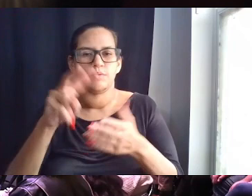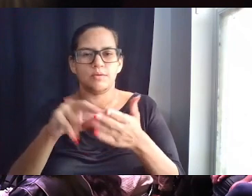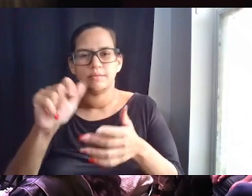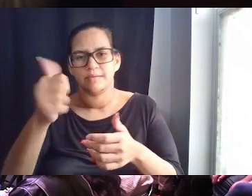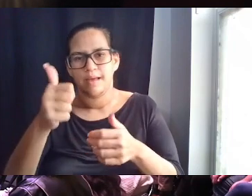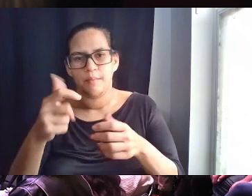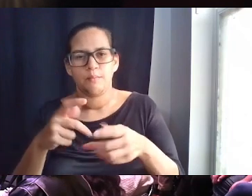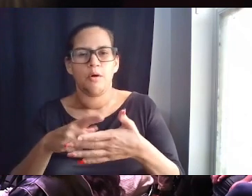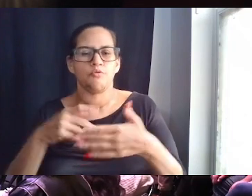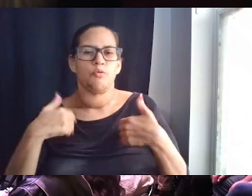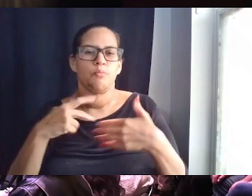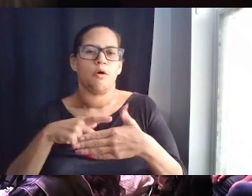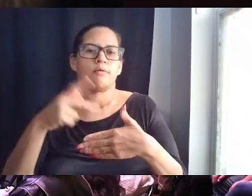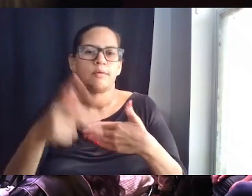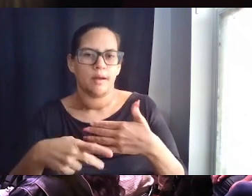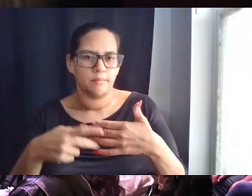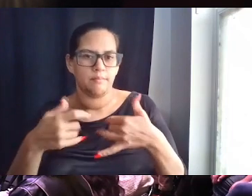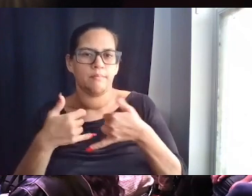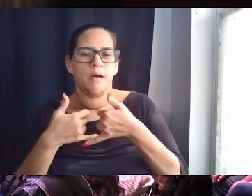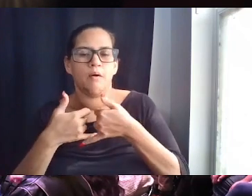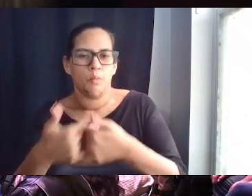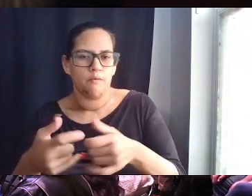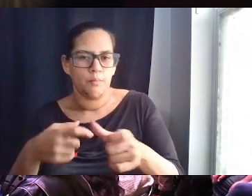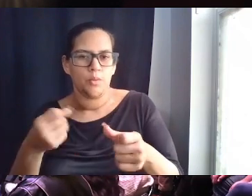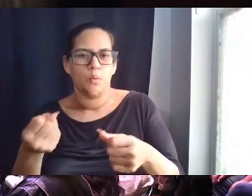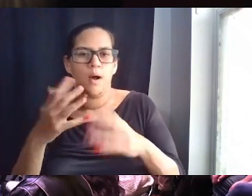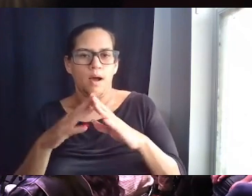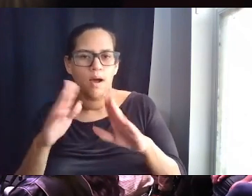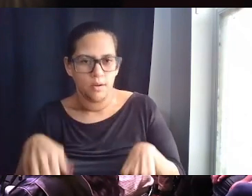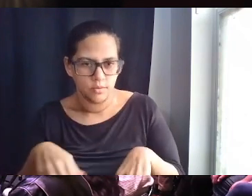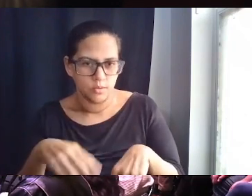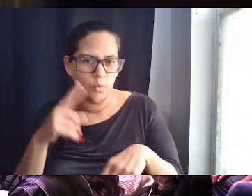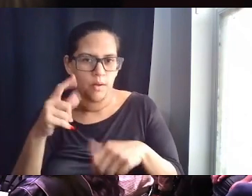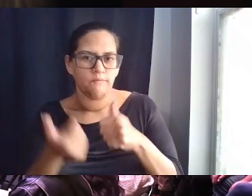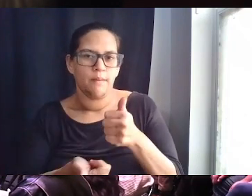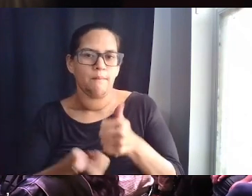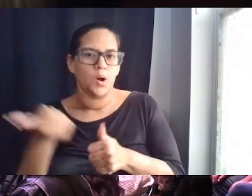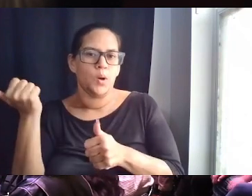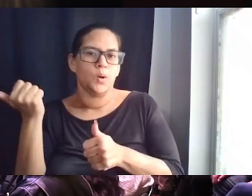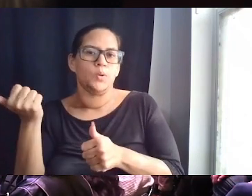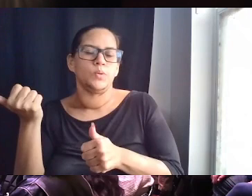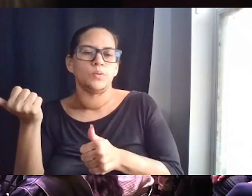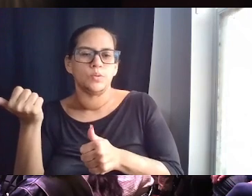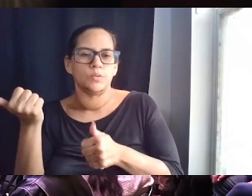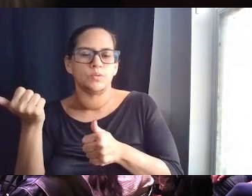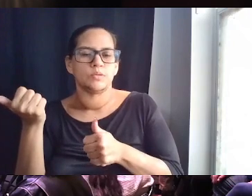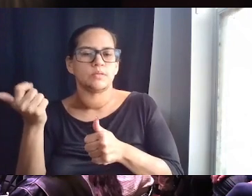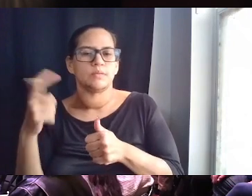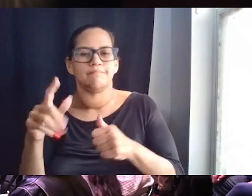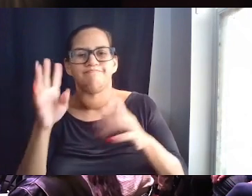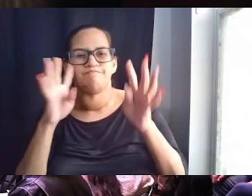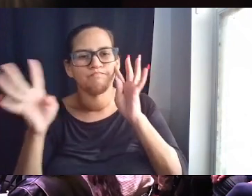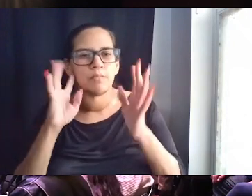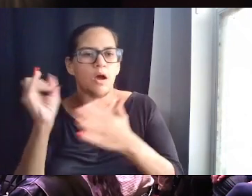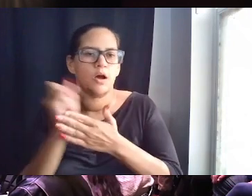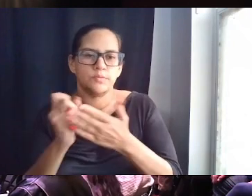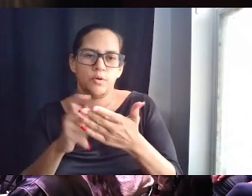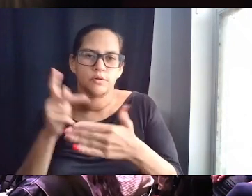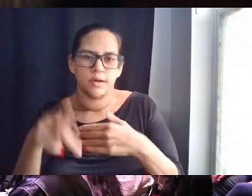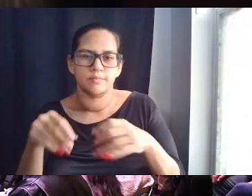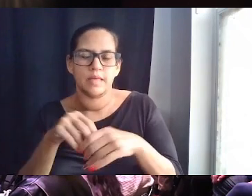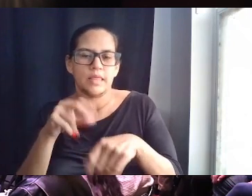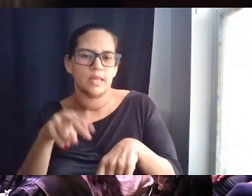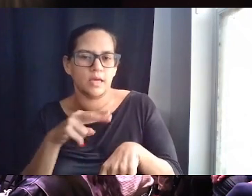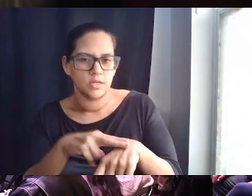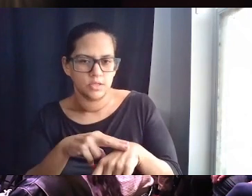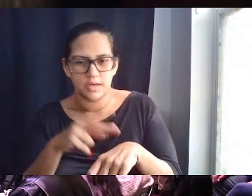White House as one of the most... As one of the most innovative arts programs in the nation, Karen was the first playwright in